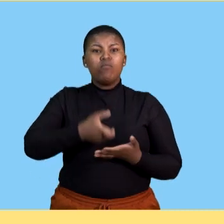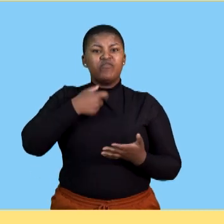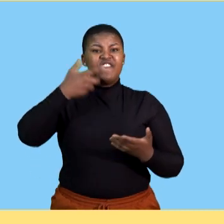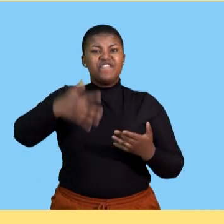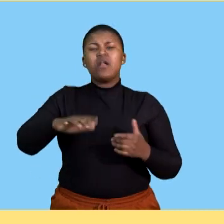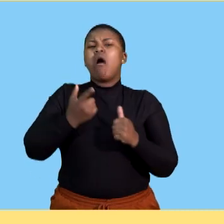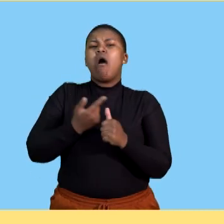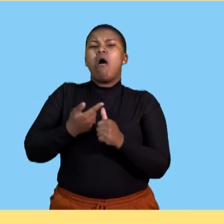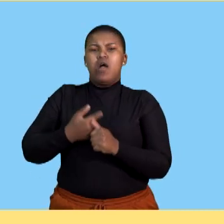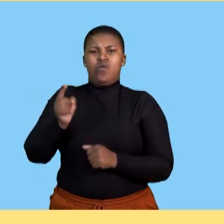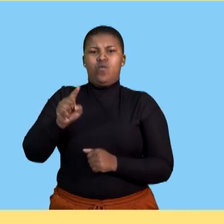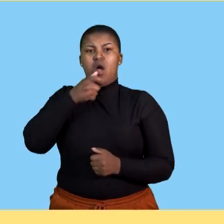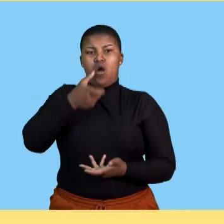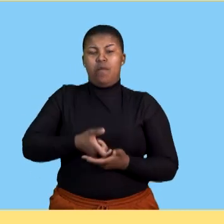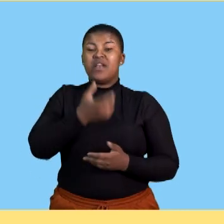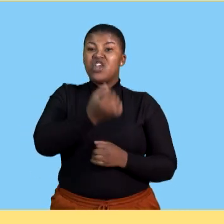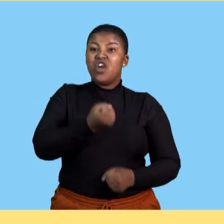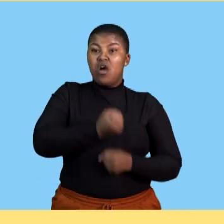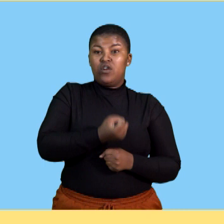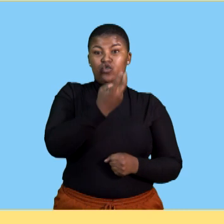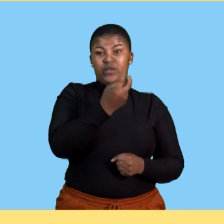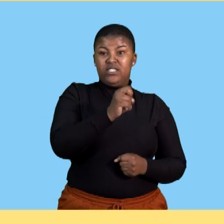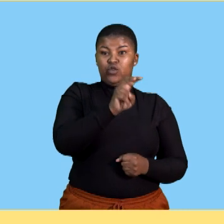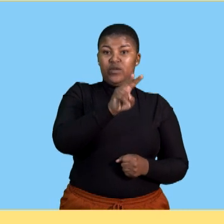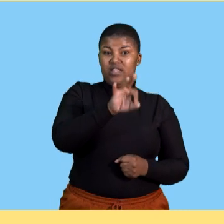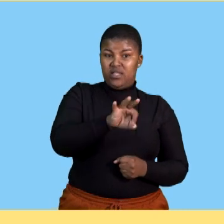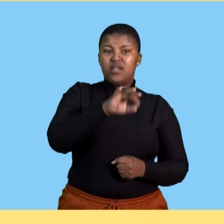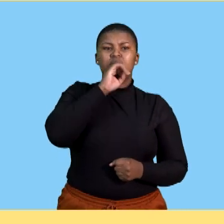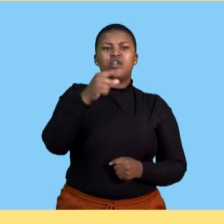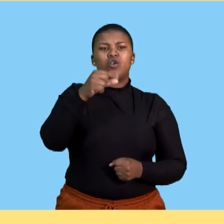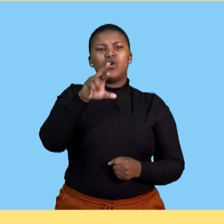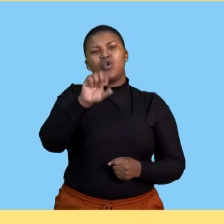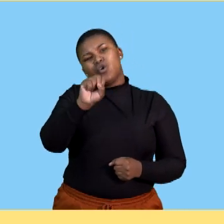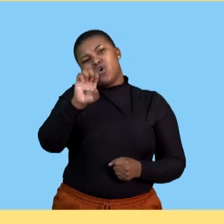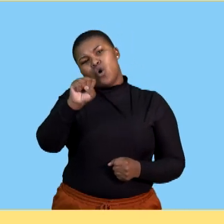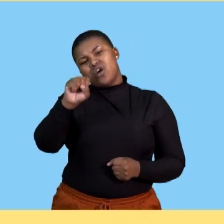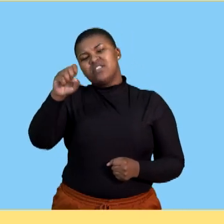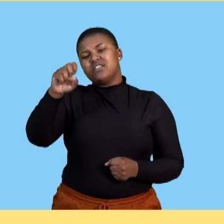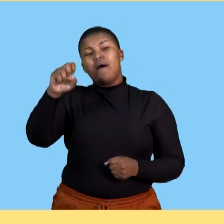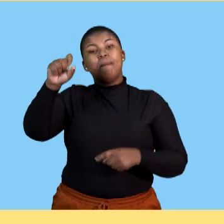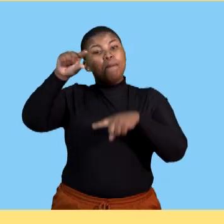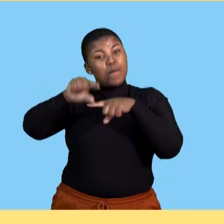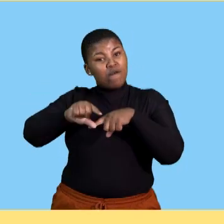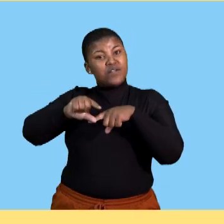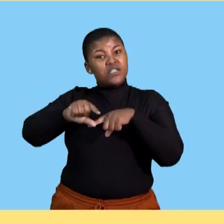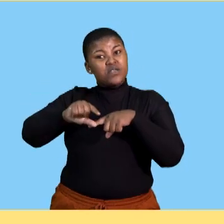have calculated. For the year 2023, our gross profit on sales